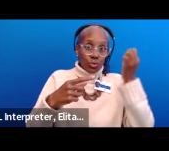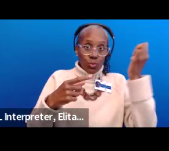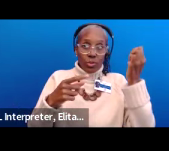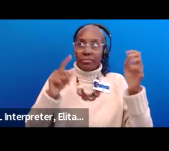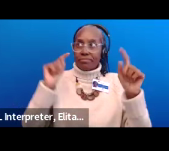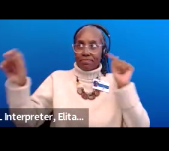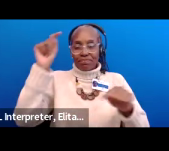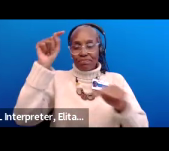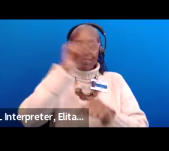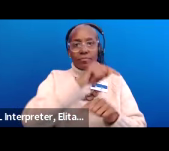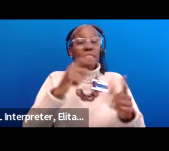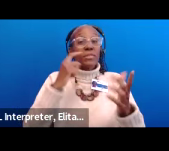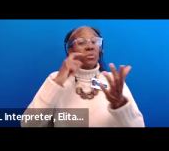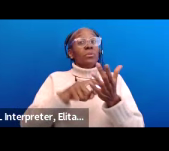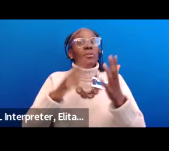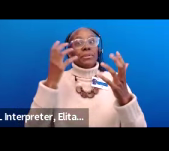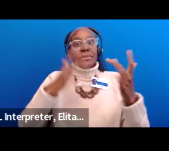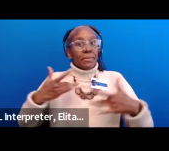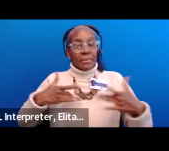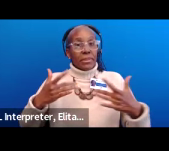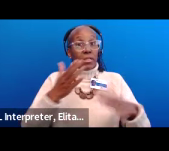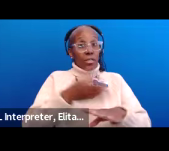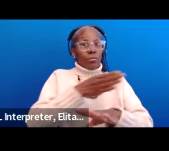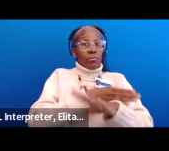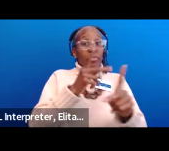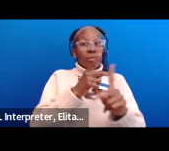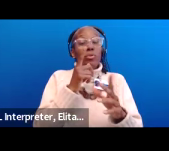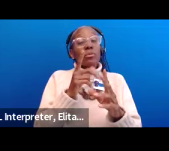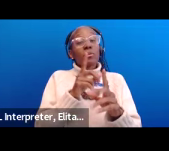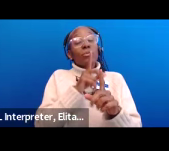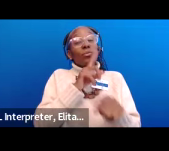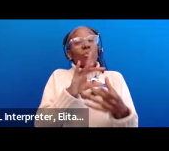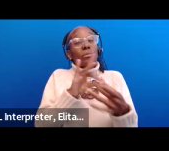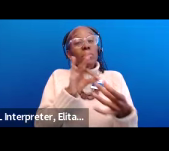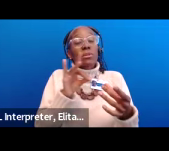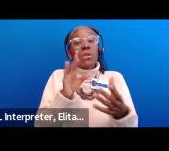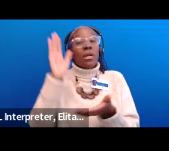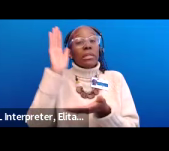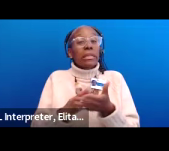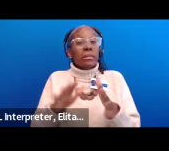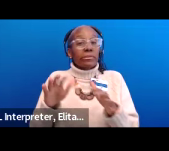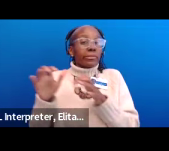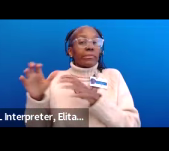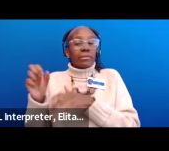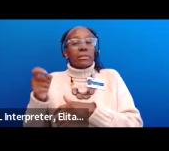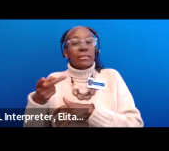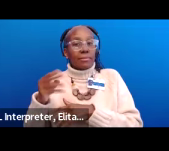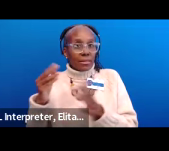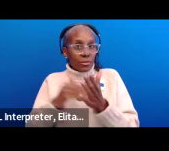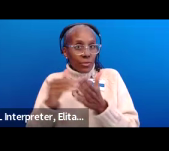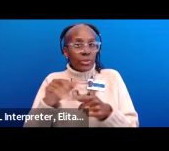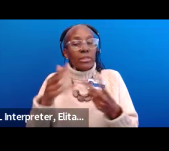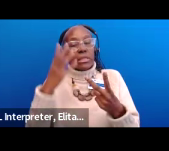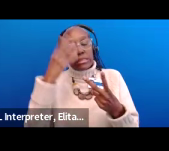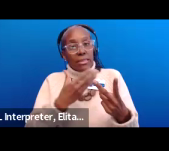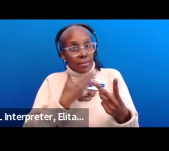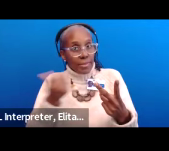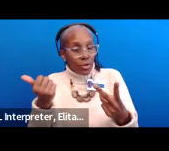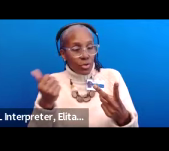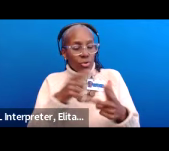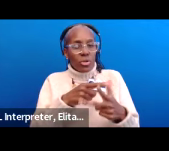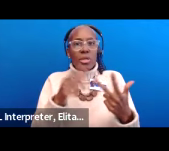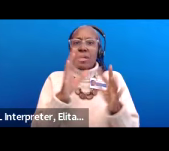very exciting improvements for some people who reported reduced spasm frequency, better sleep, and I